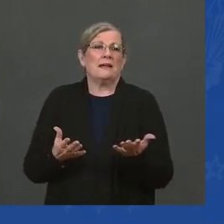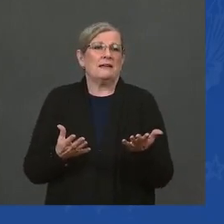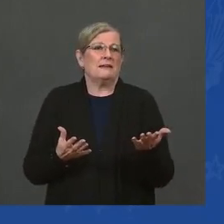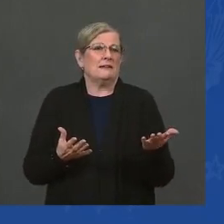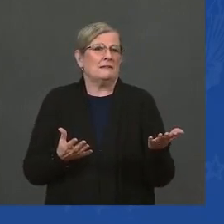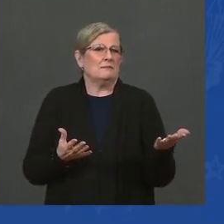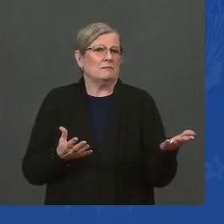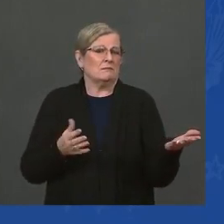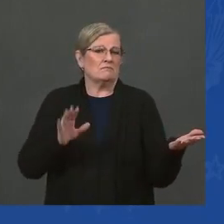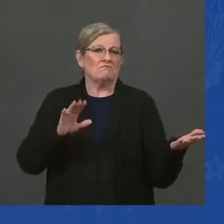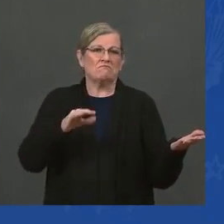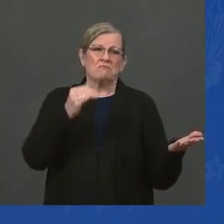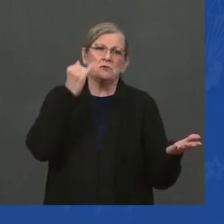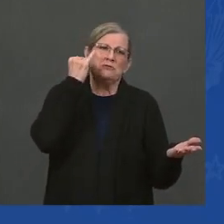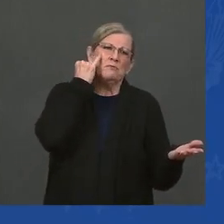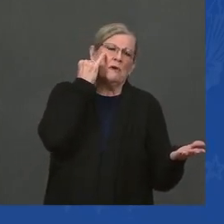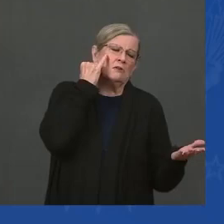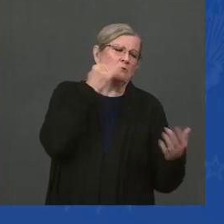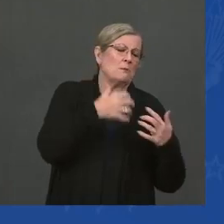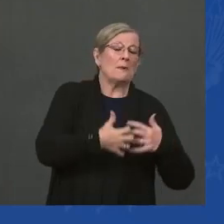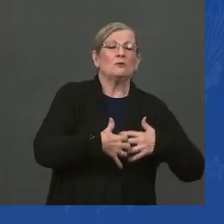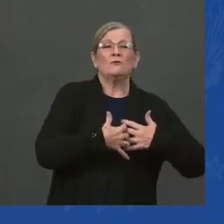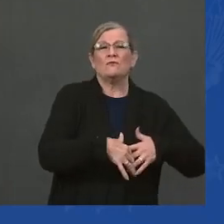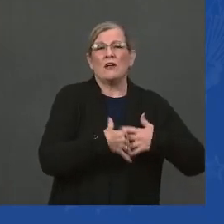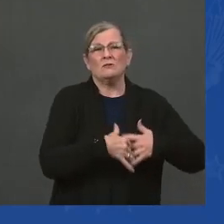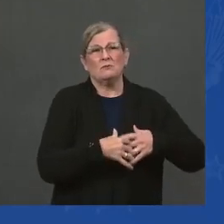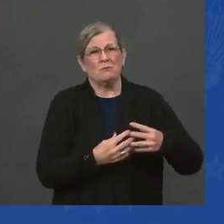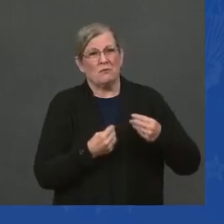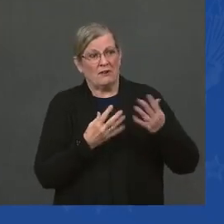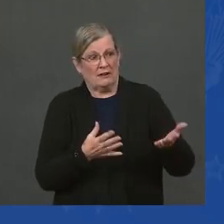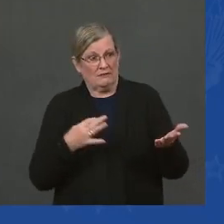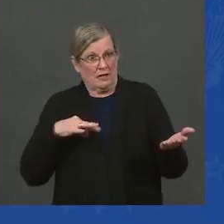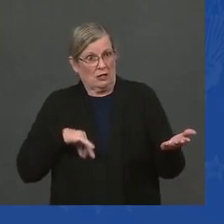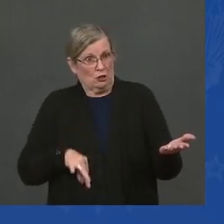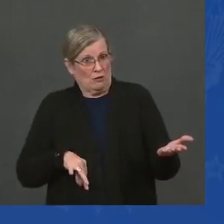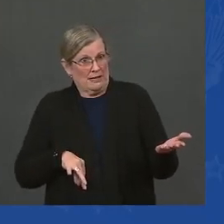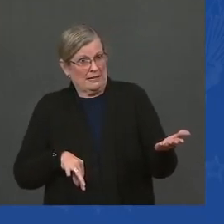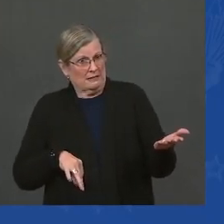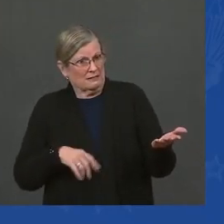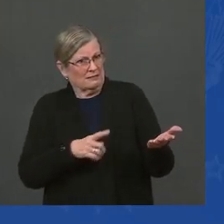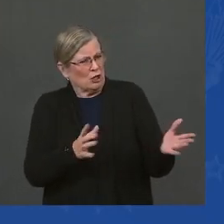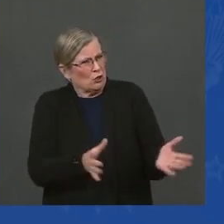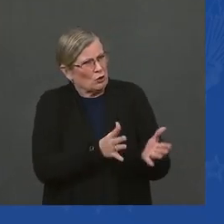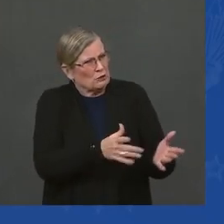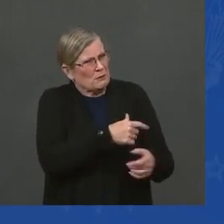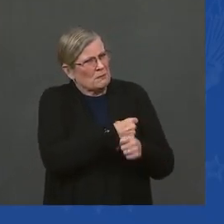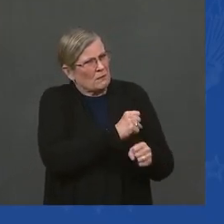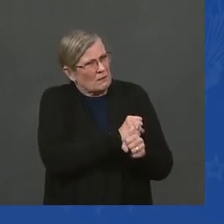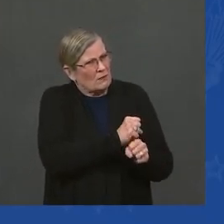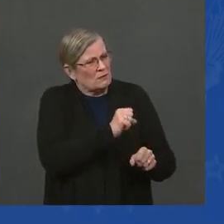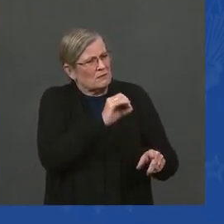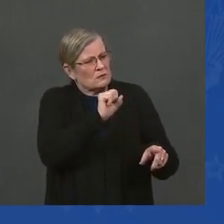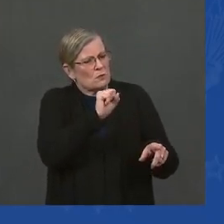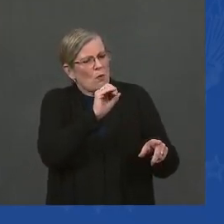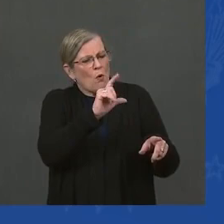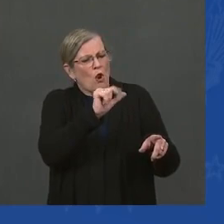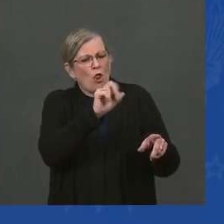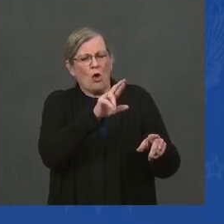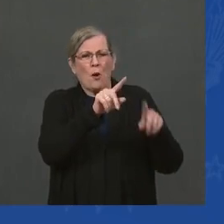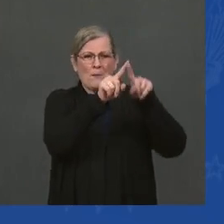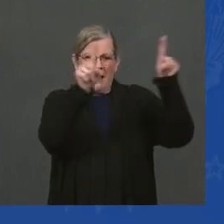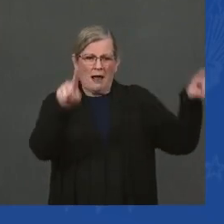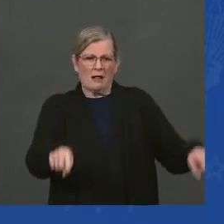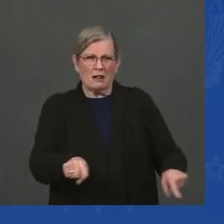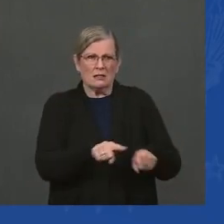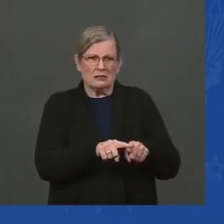competing in energy markets of the future like solar panels and wind turbines. It's also going to accelerate electric vehicles and electric school buses